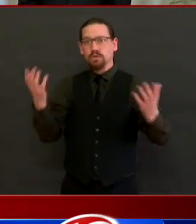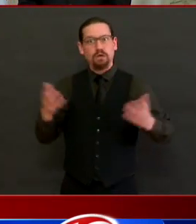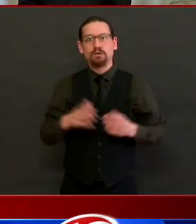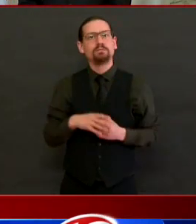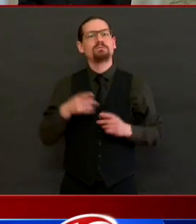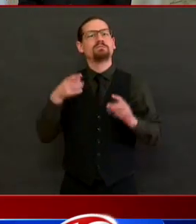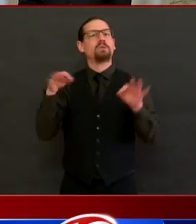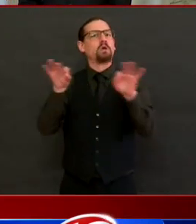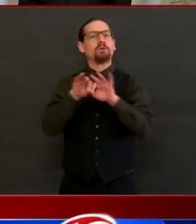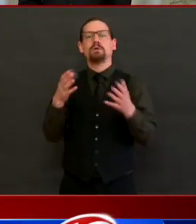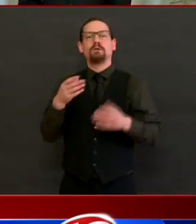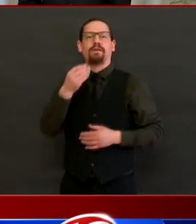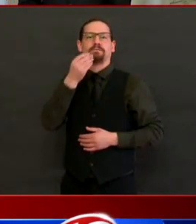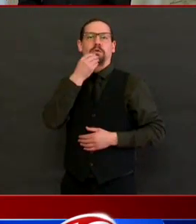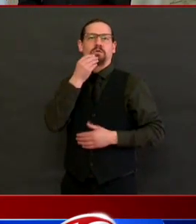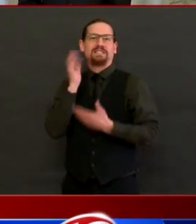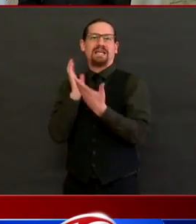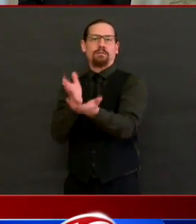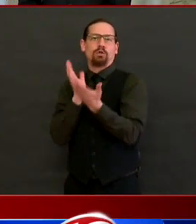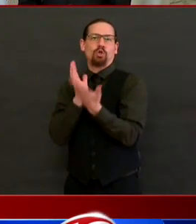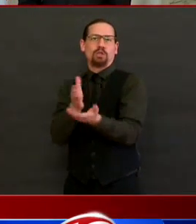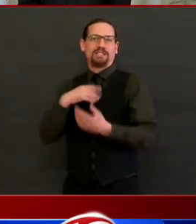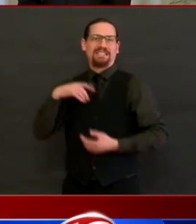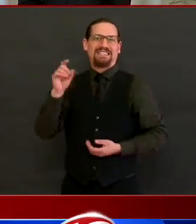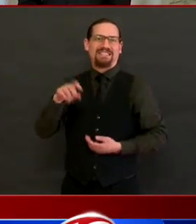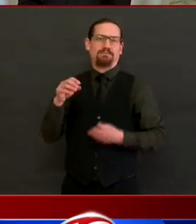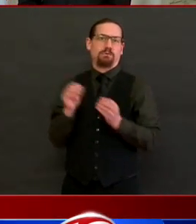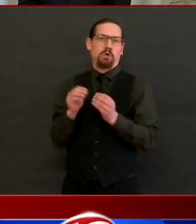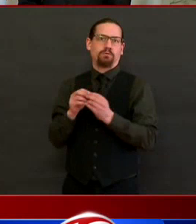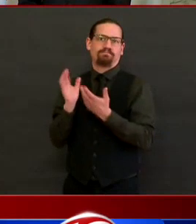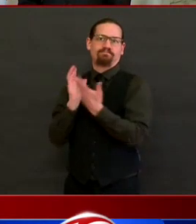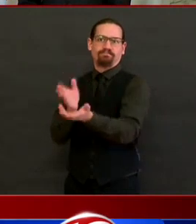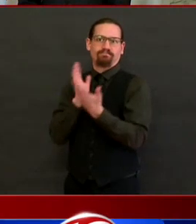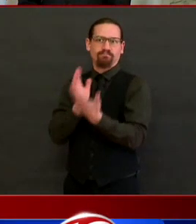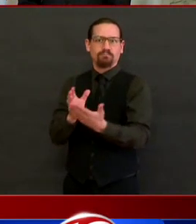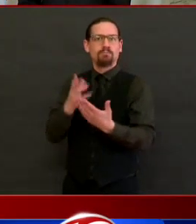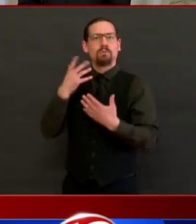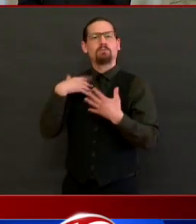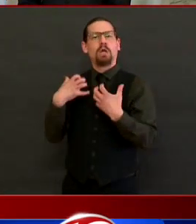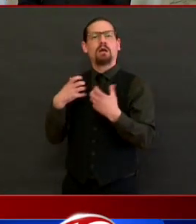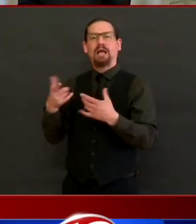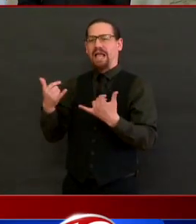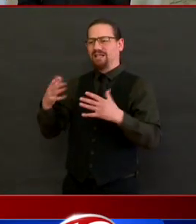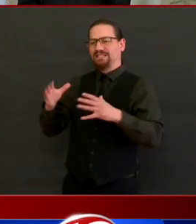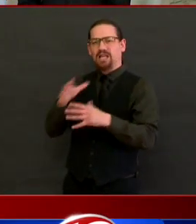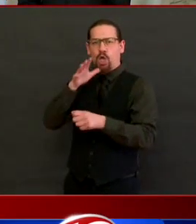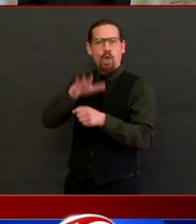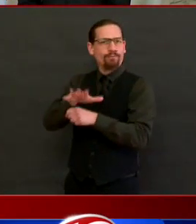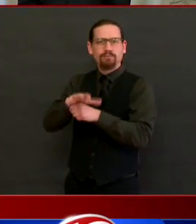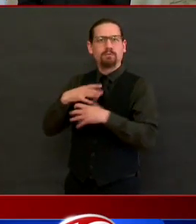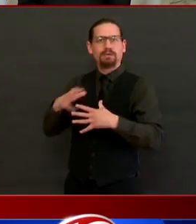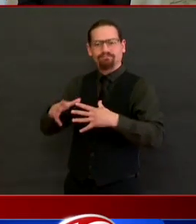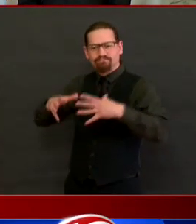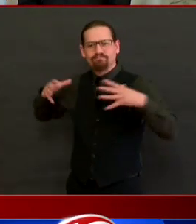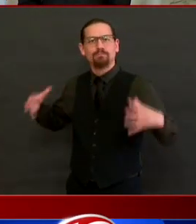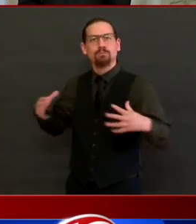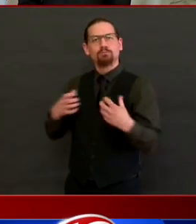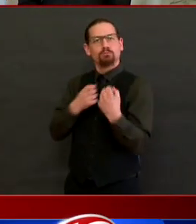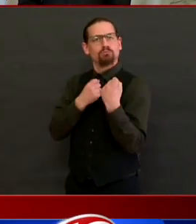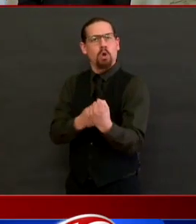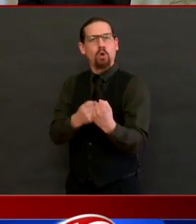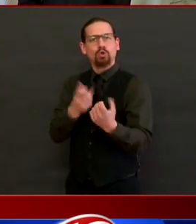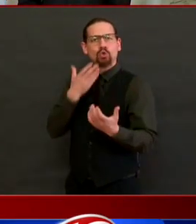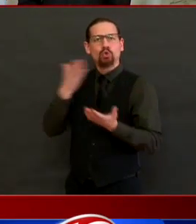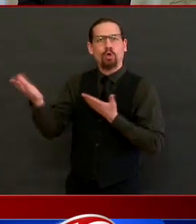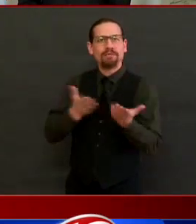everyone has the food and supplies that they need. So I've recently reached out to Uber and Lyft to see if we